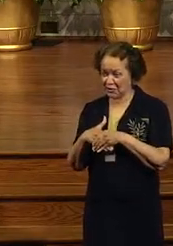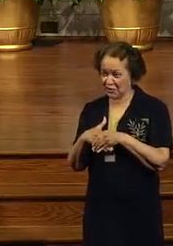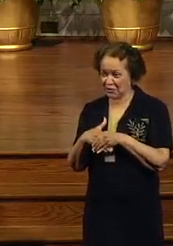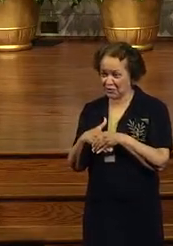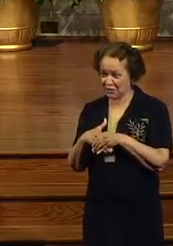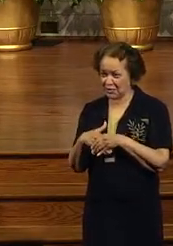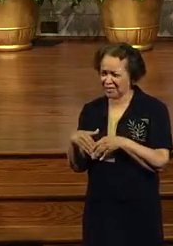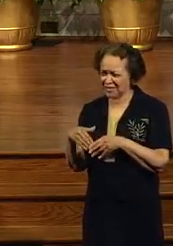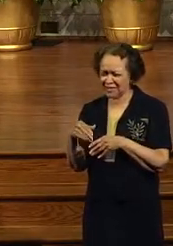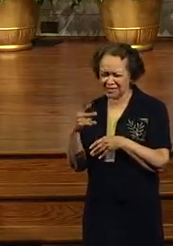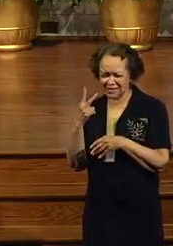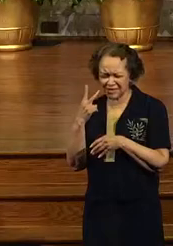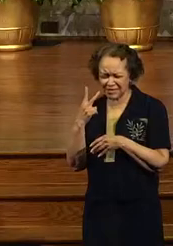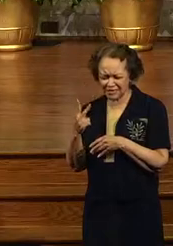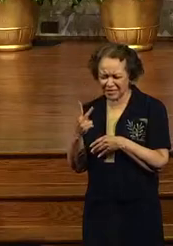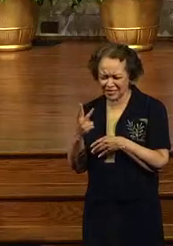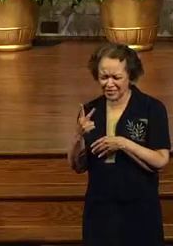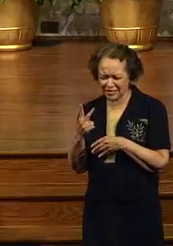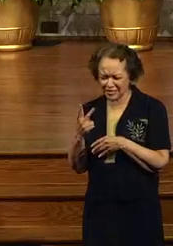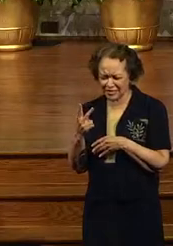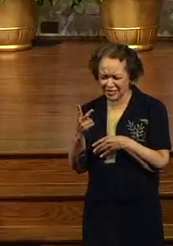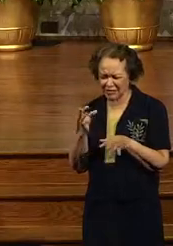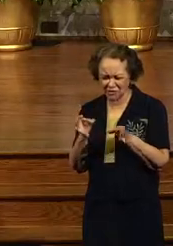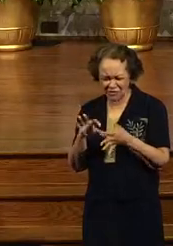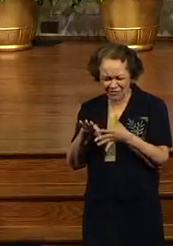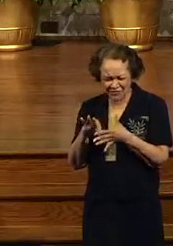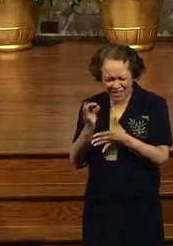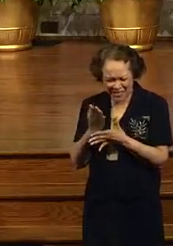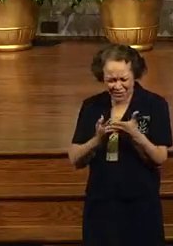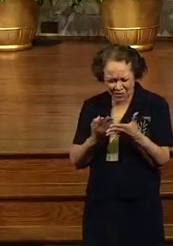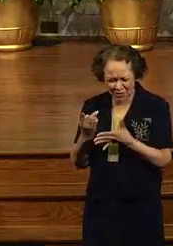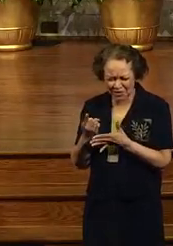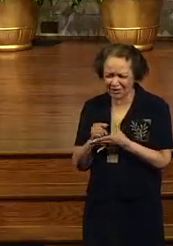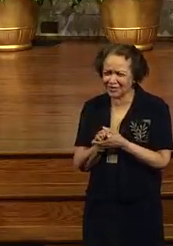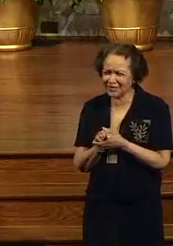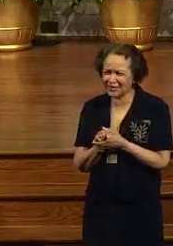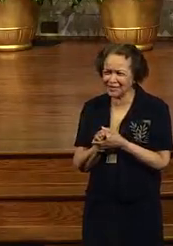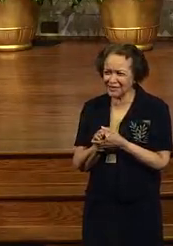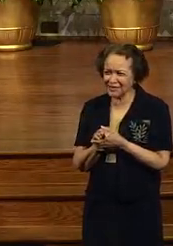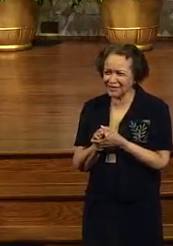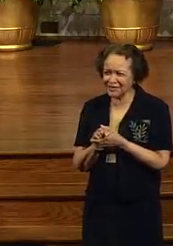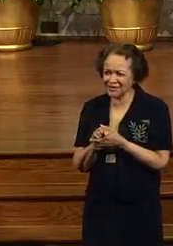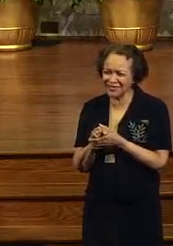see if you can find someone like my wife.